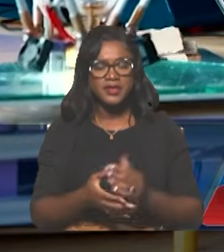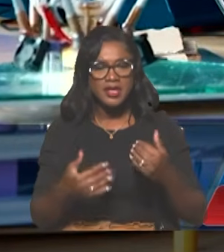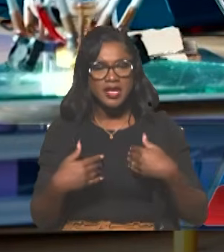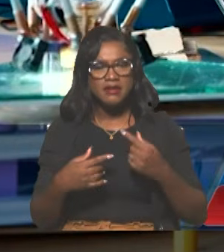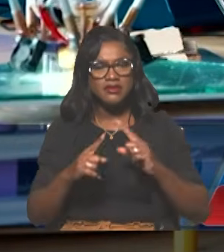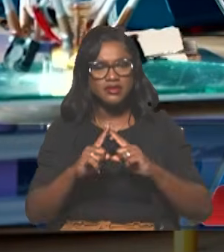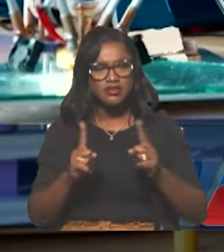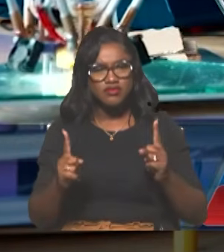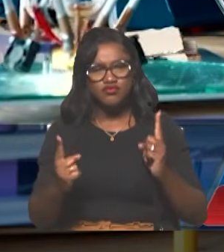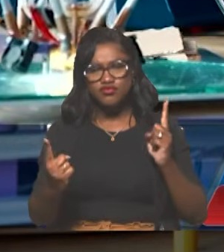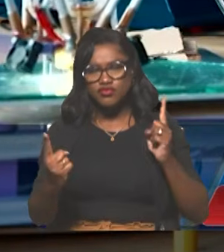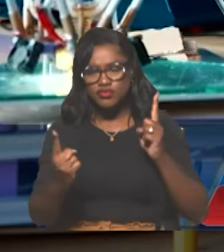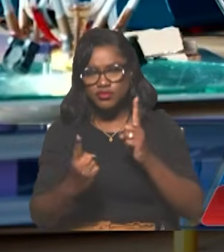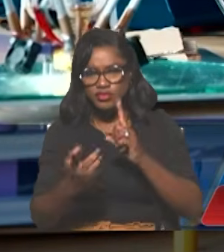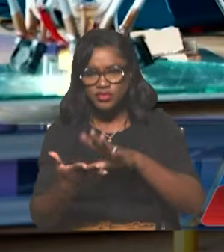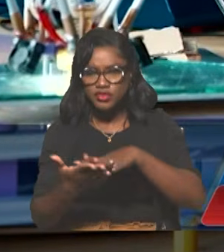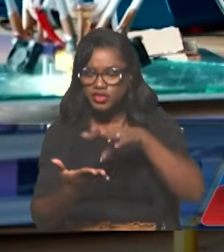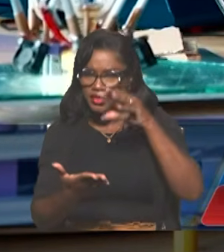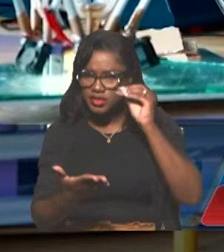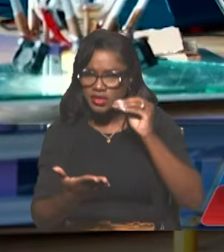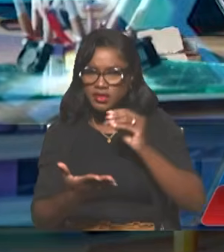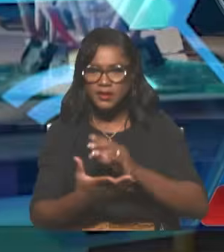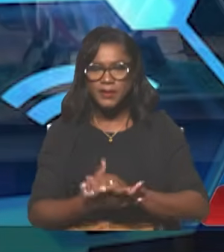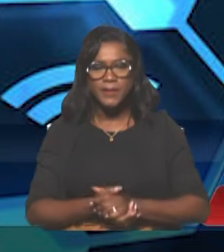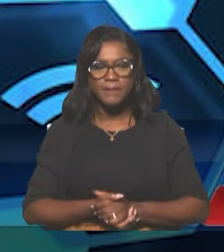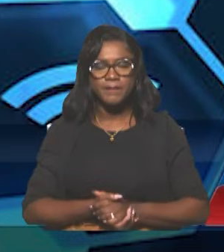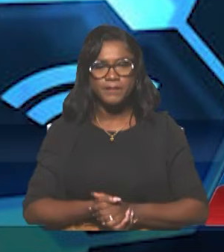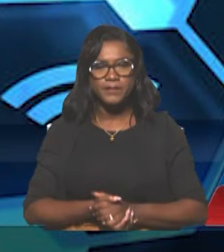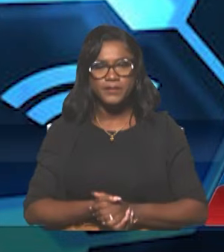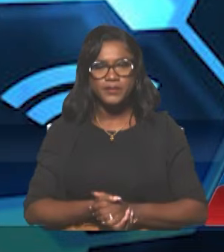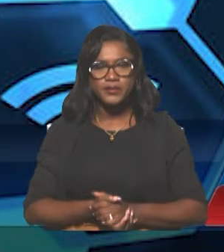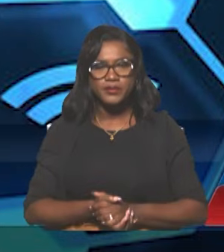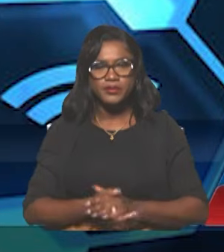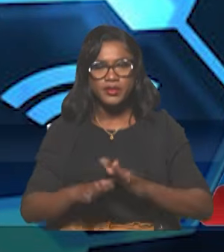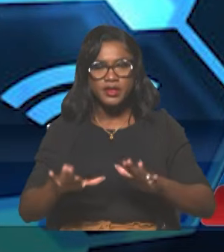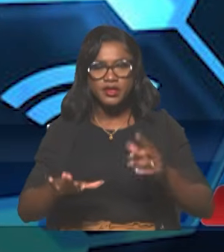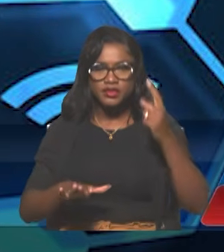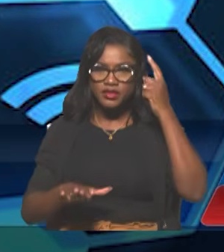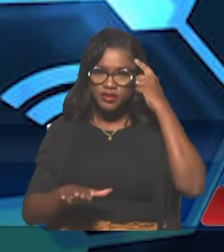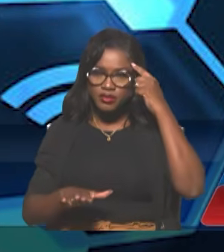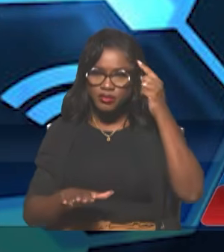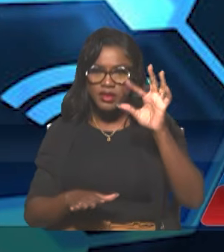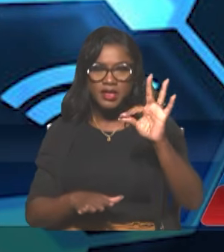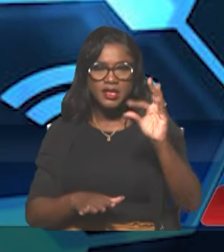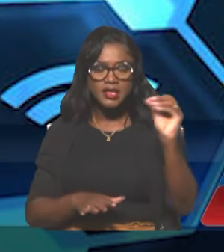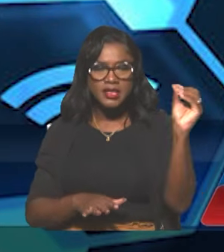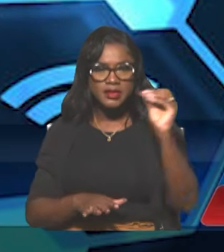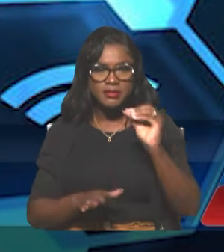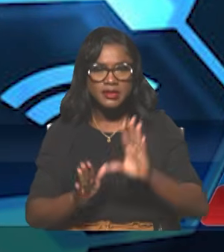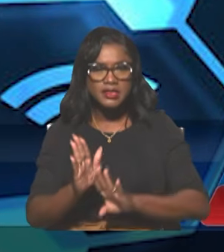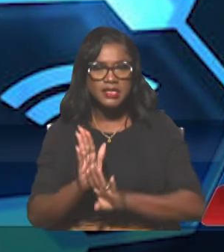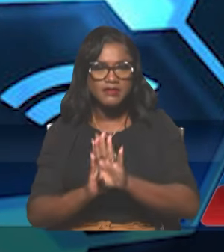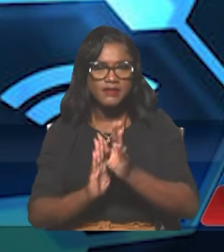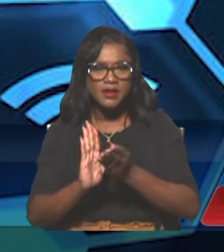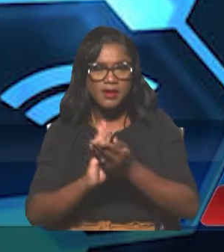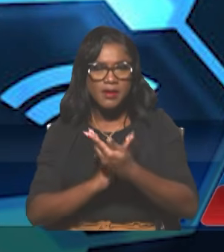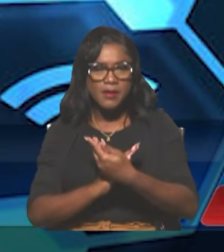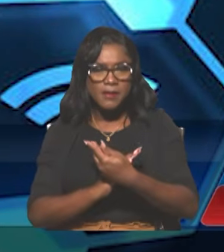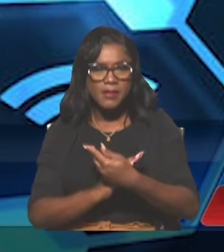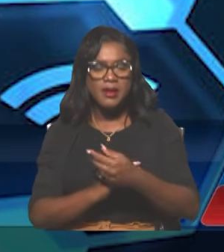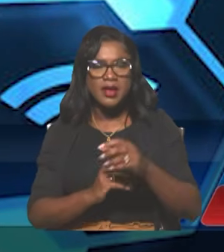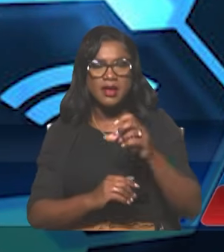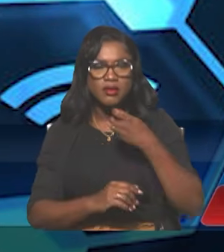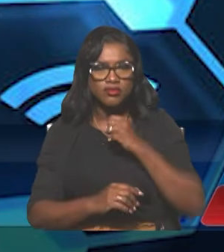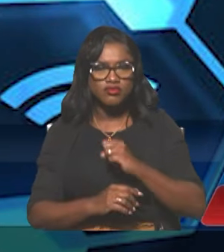to learning. And this is where tinkering comes in. A child's brain is 90% developed by the age of 5. And if we want